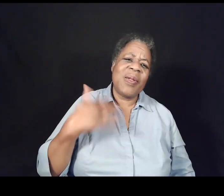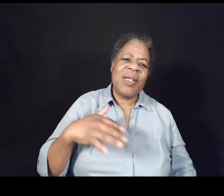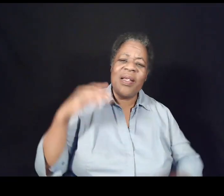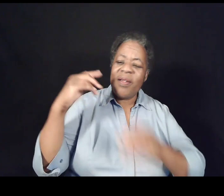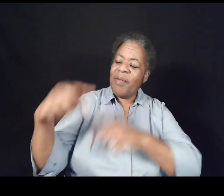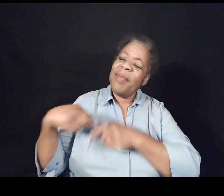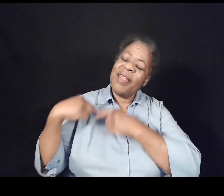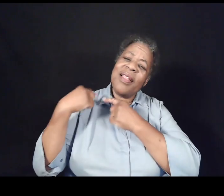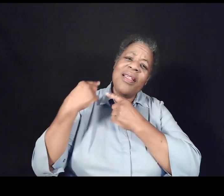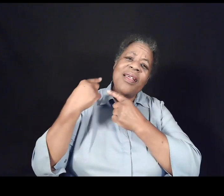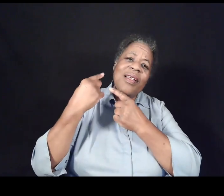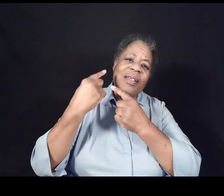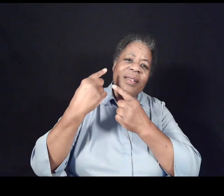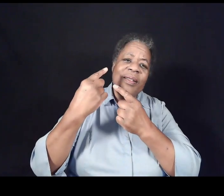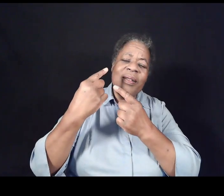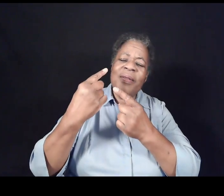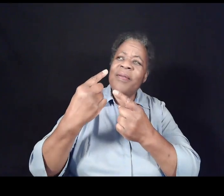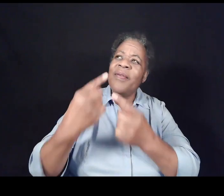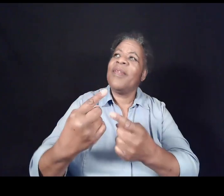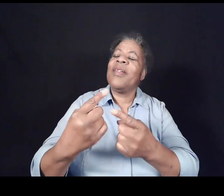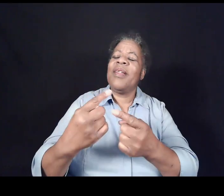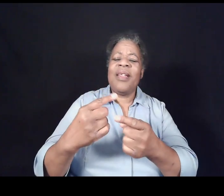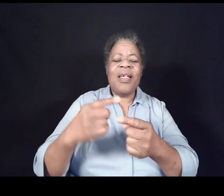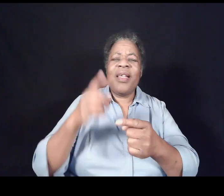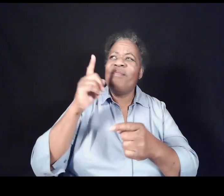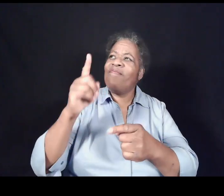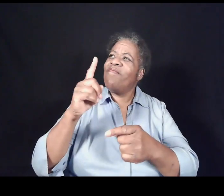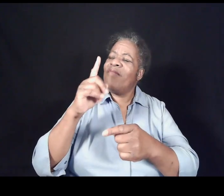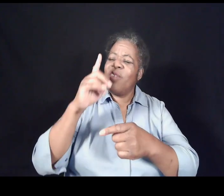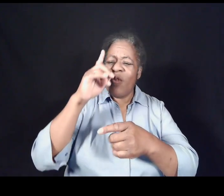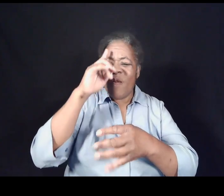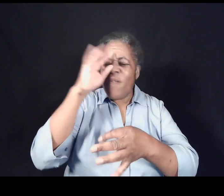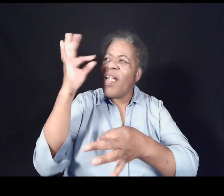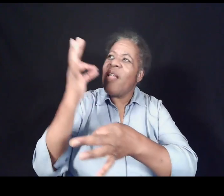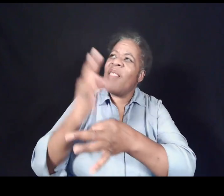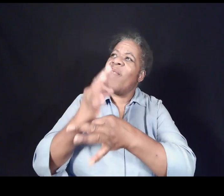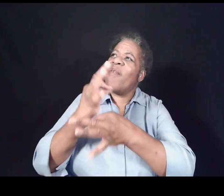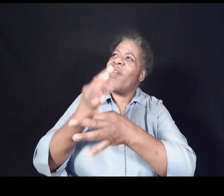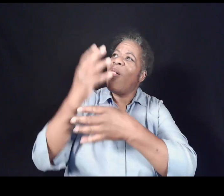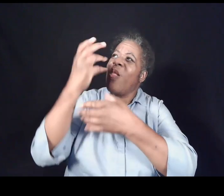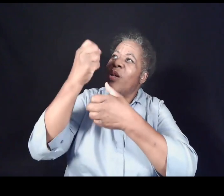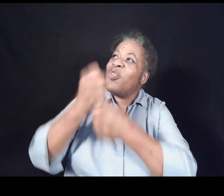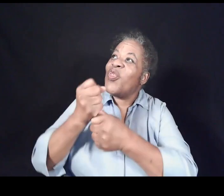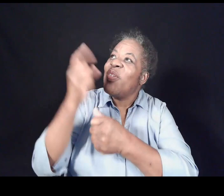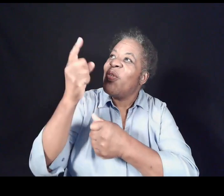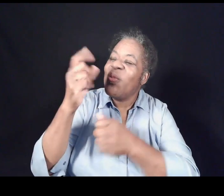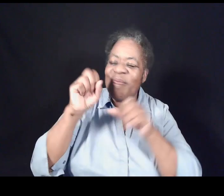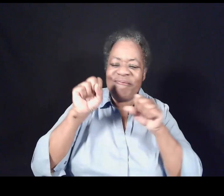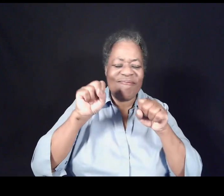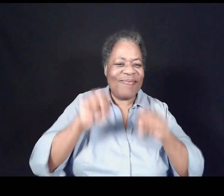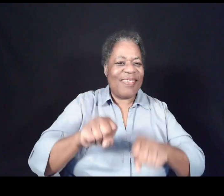And all my life you have been faithful.